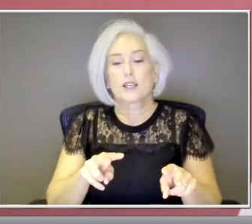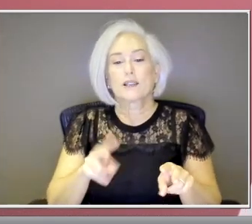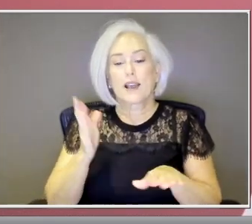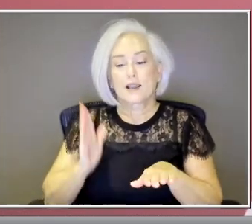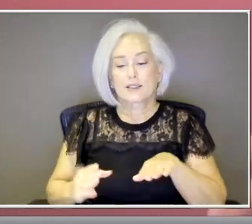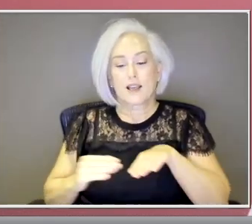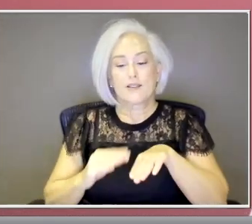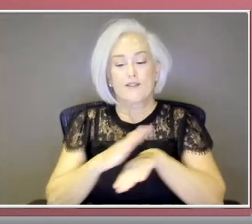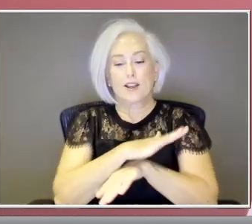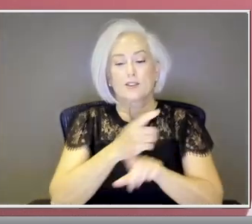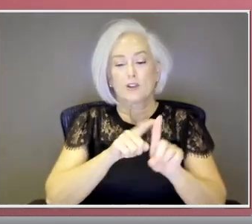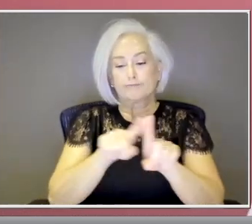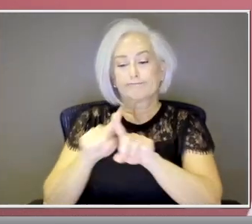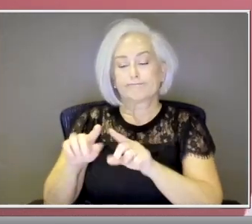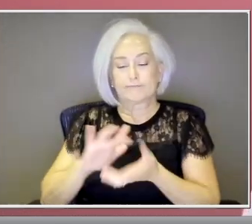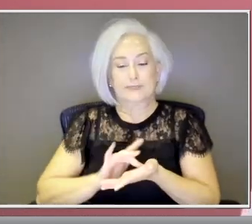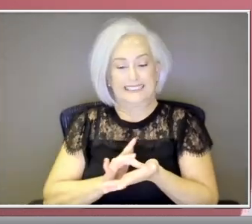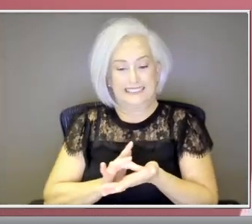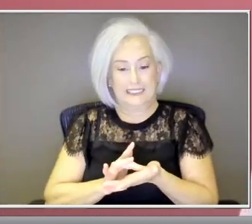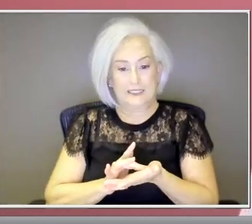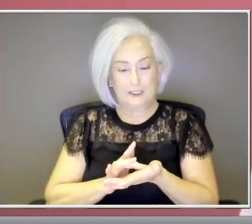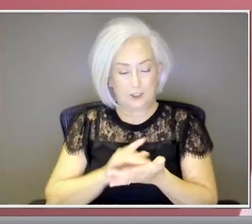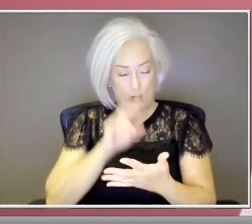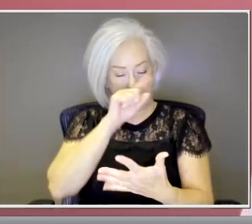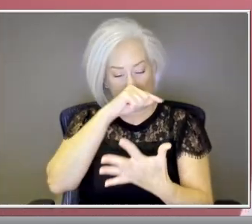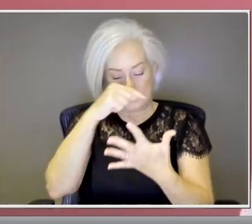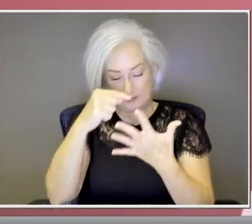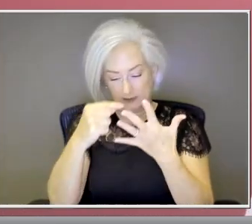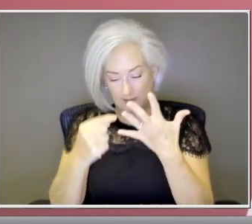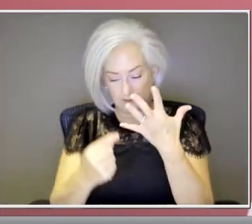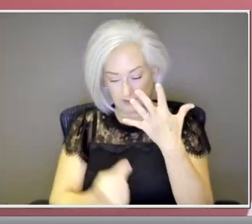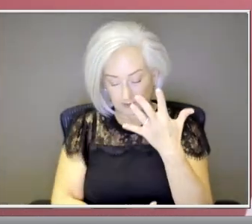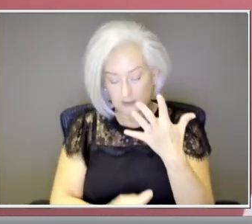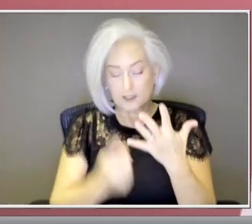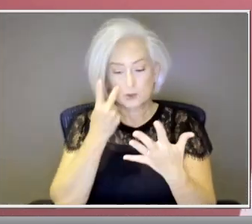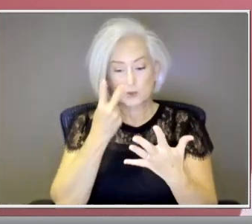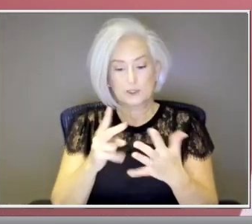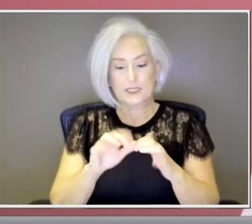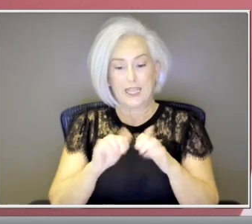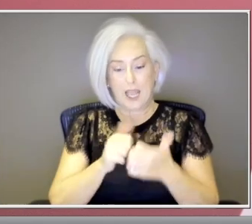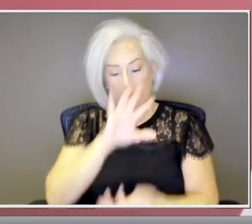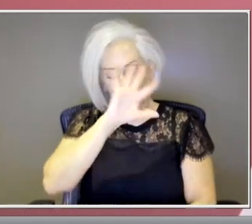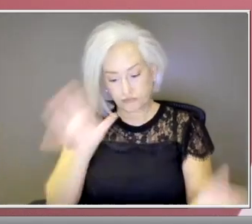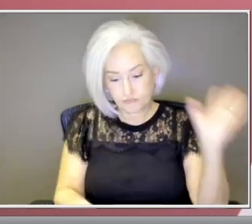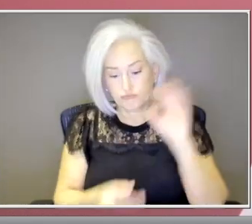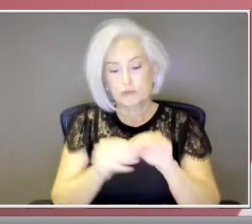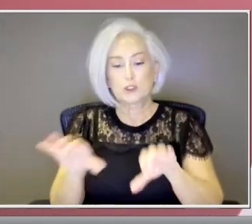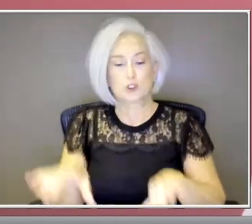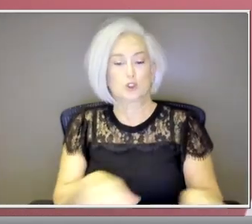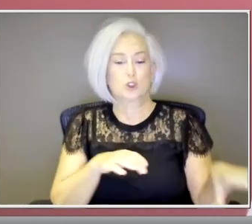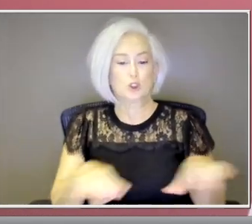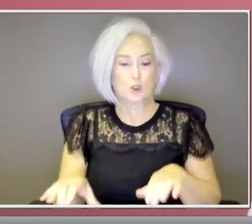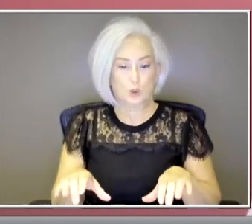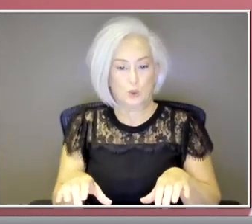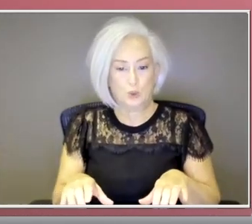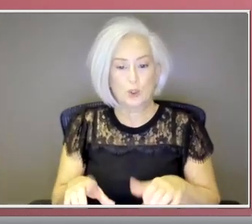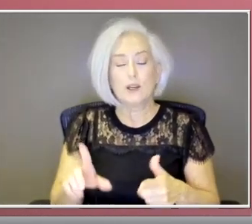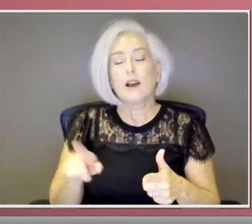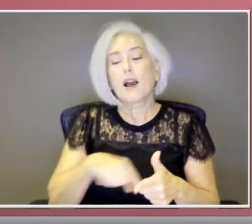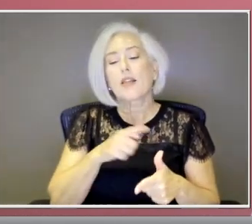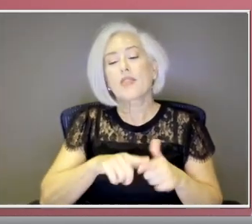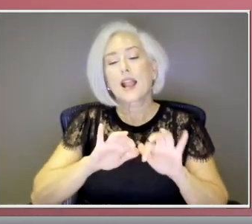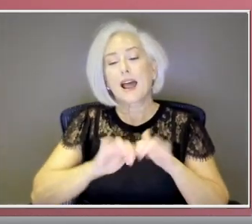And so we combine all those things just to see how she's doing, side effects, and then of course how the heart